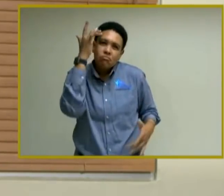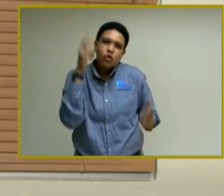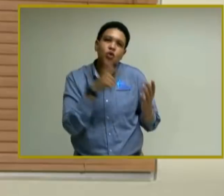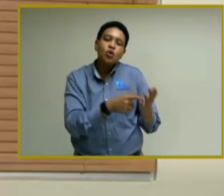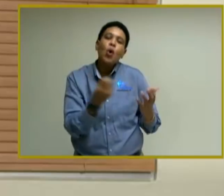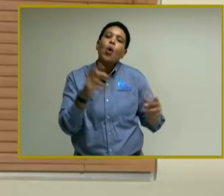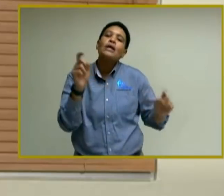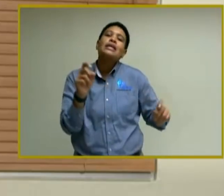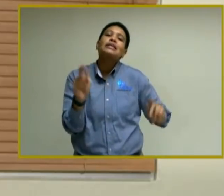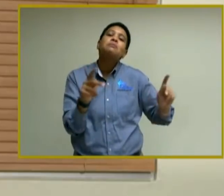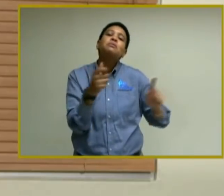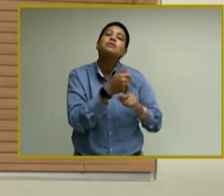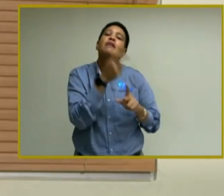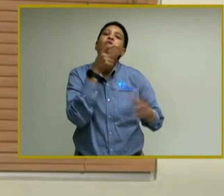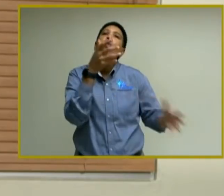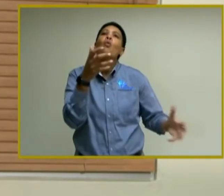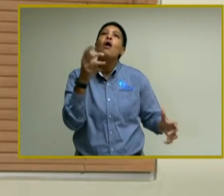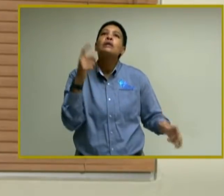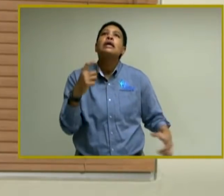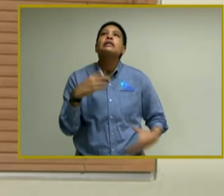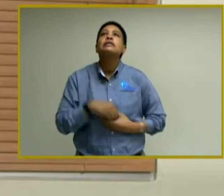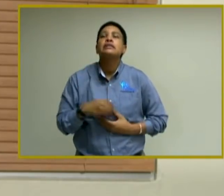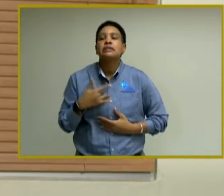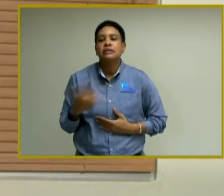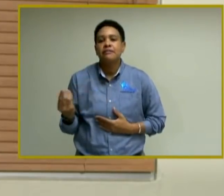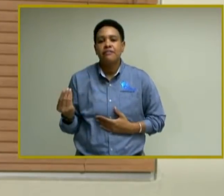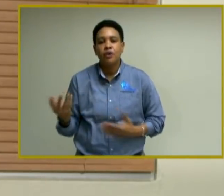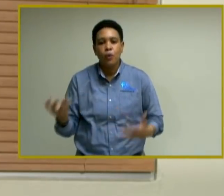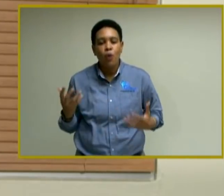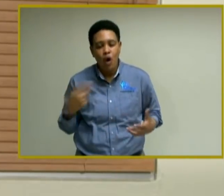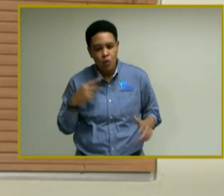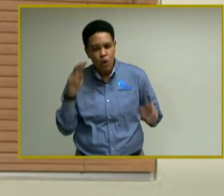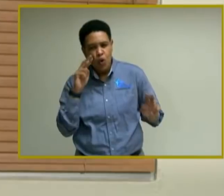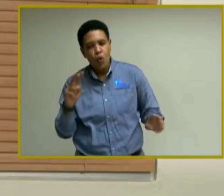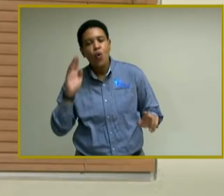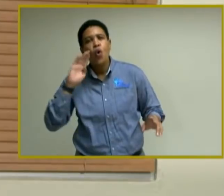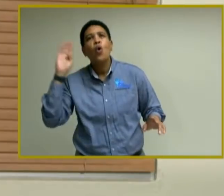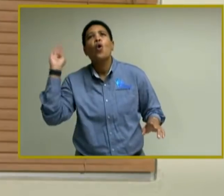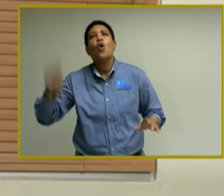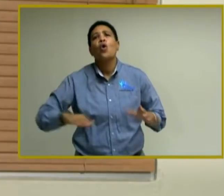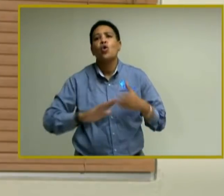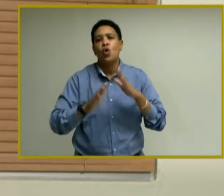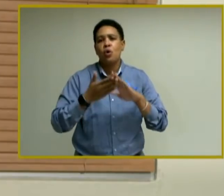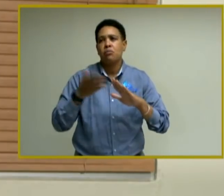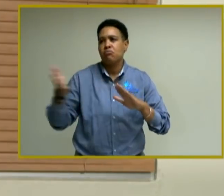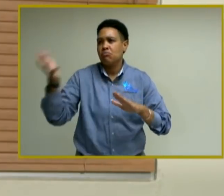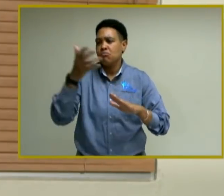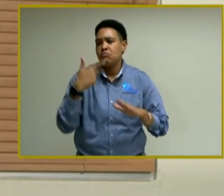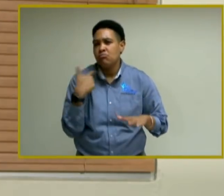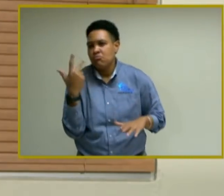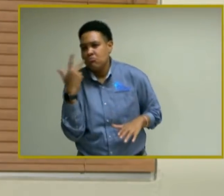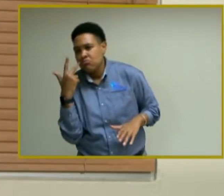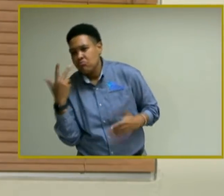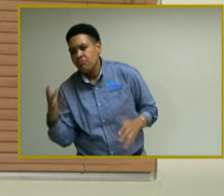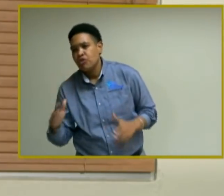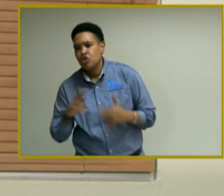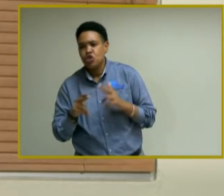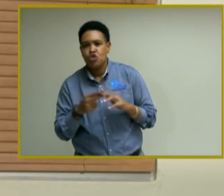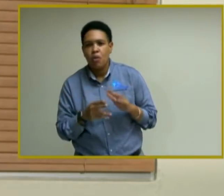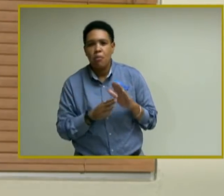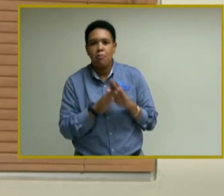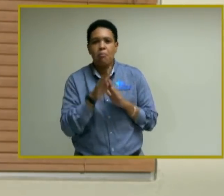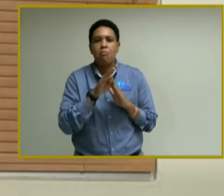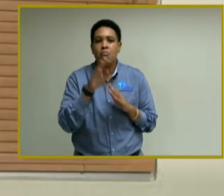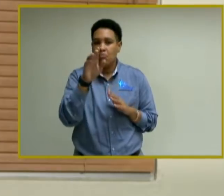just testing persons who want to be tested. We would have been looking at all the communities that we would have been seeing numbers